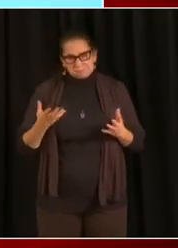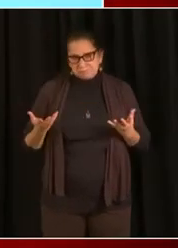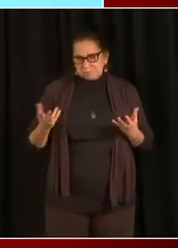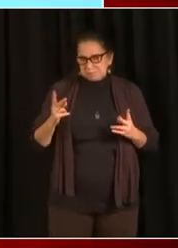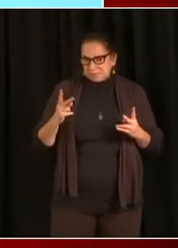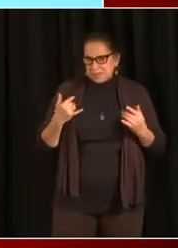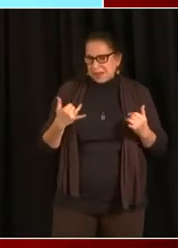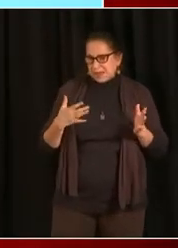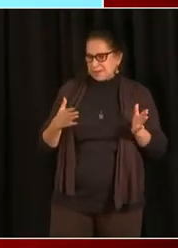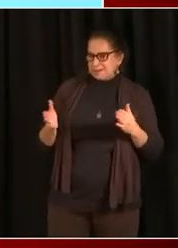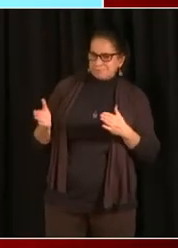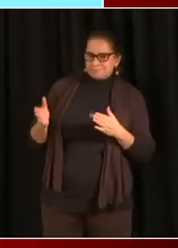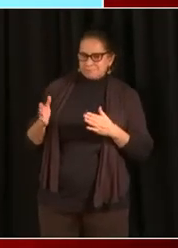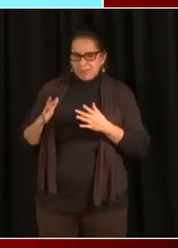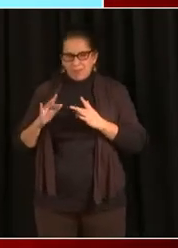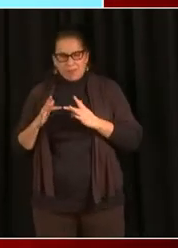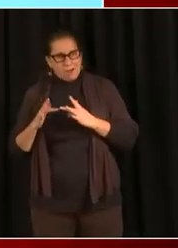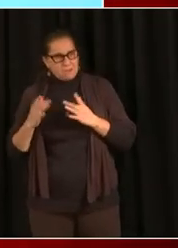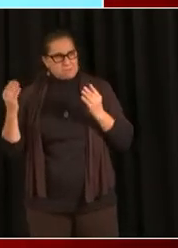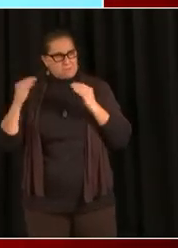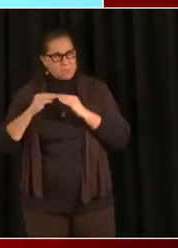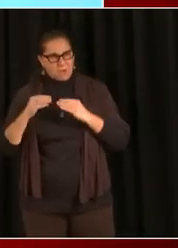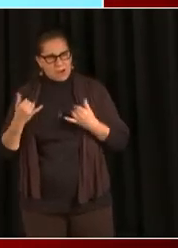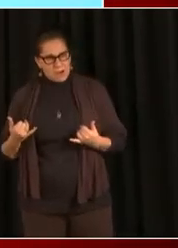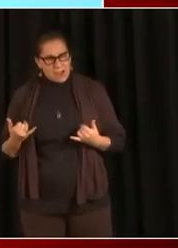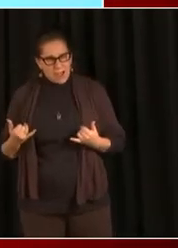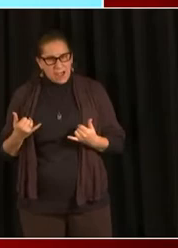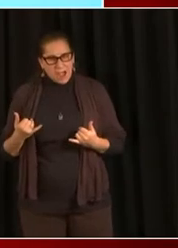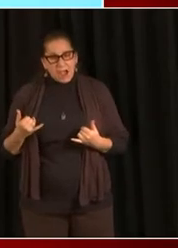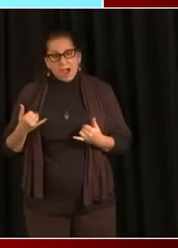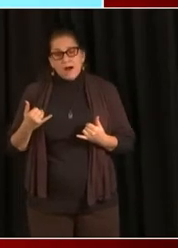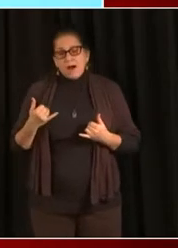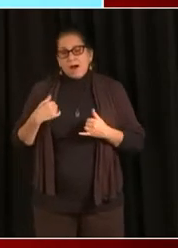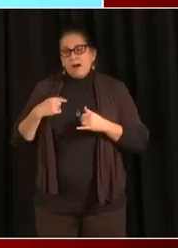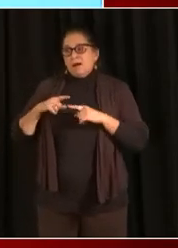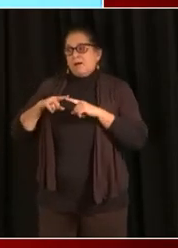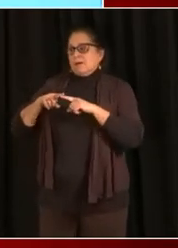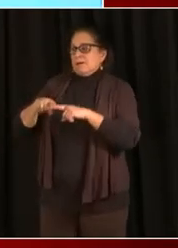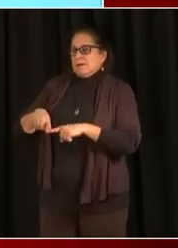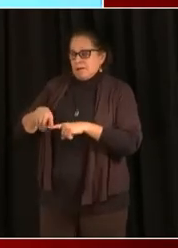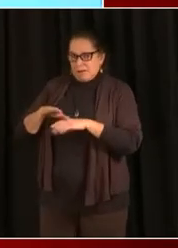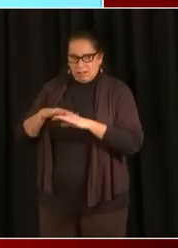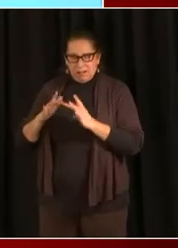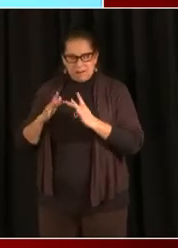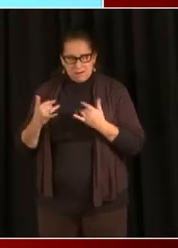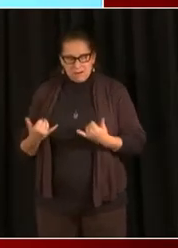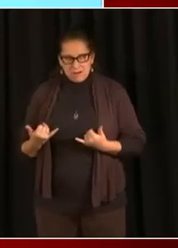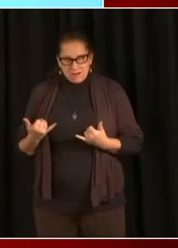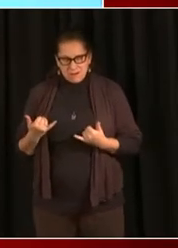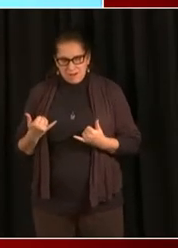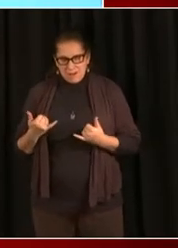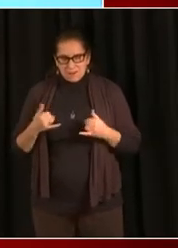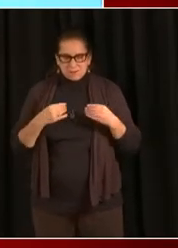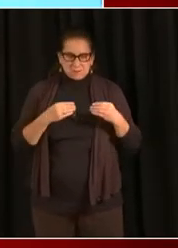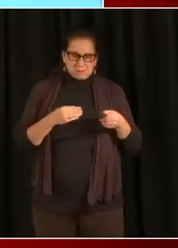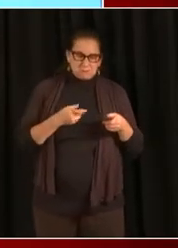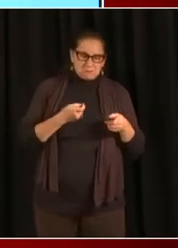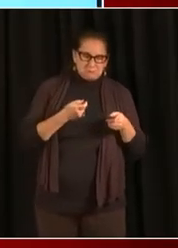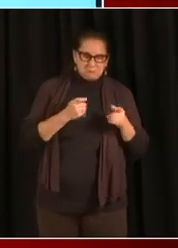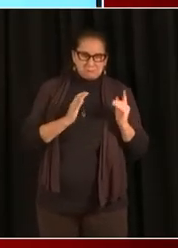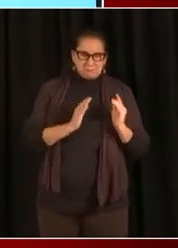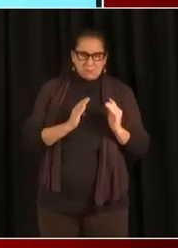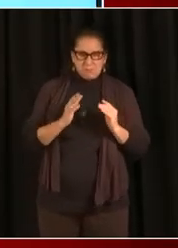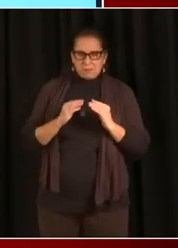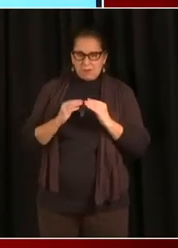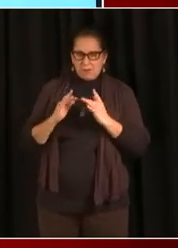not necessarily trying to be as understanding about not being able to have people